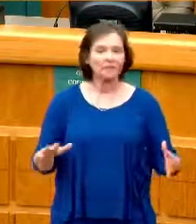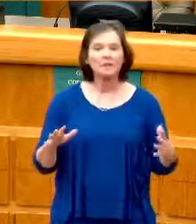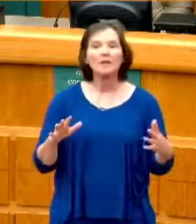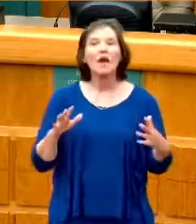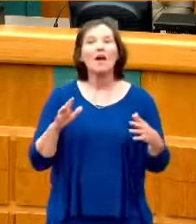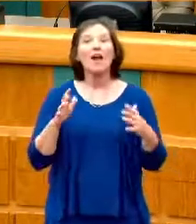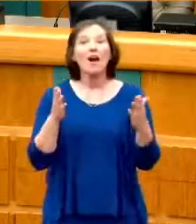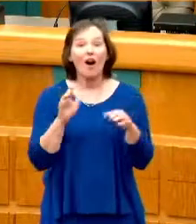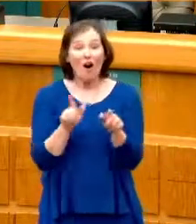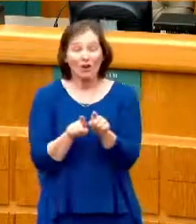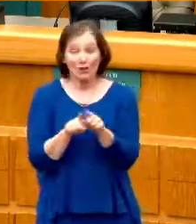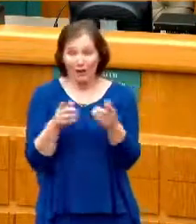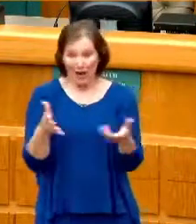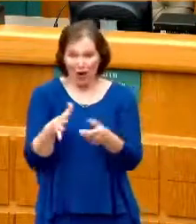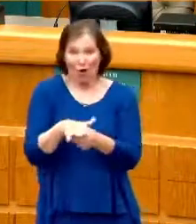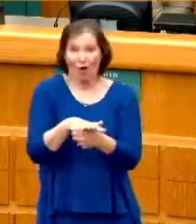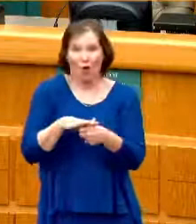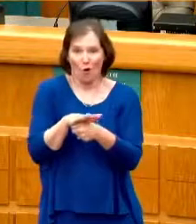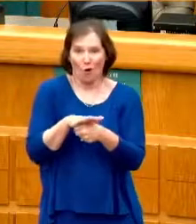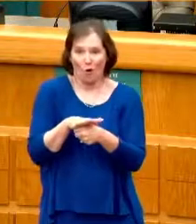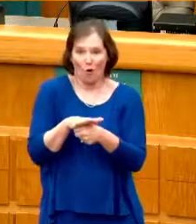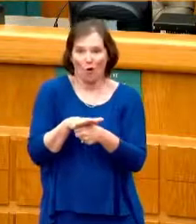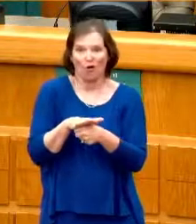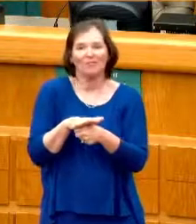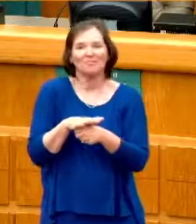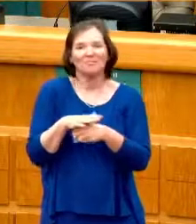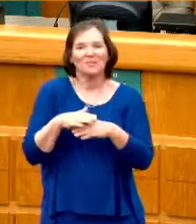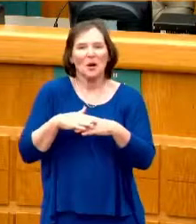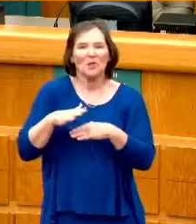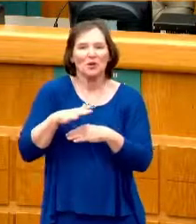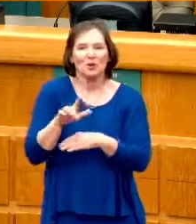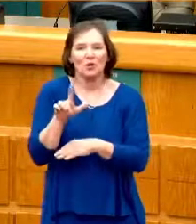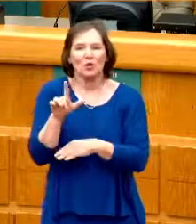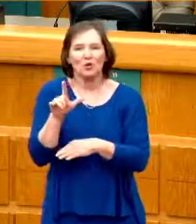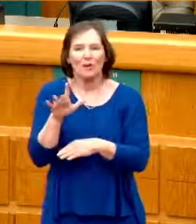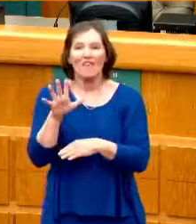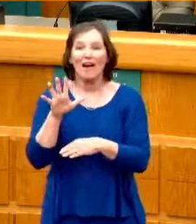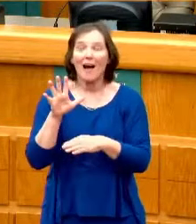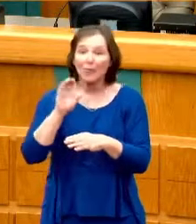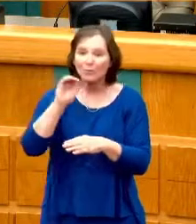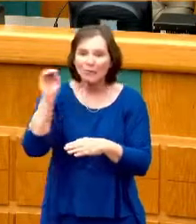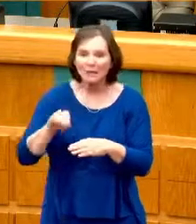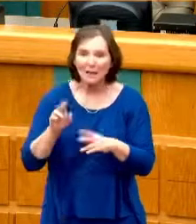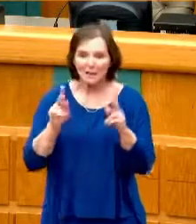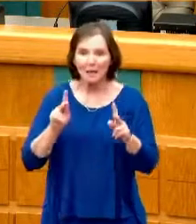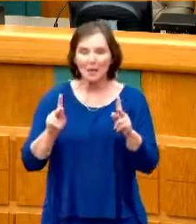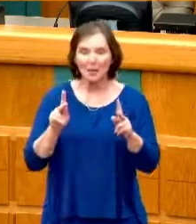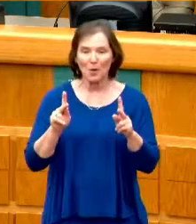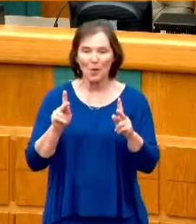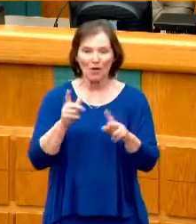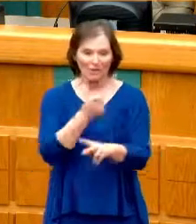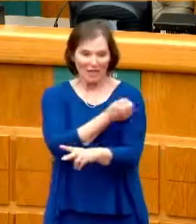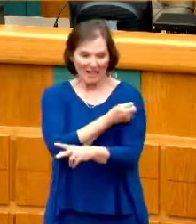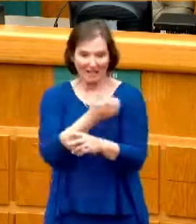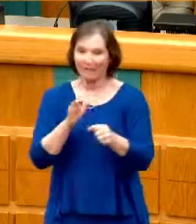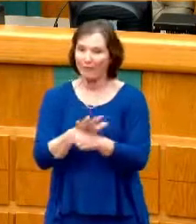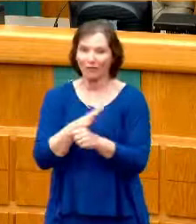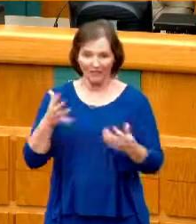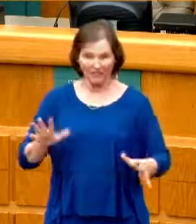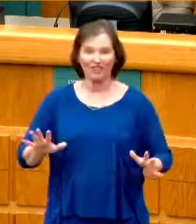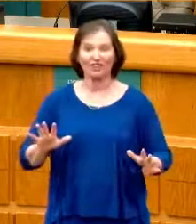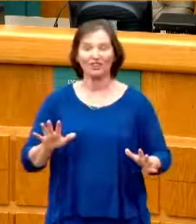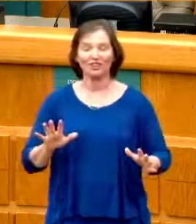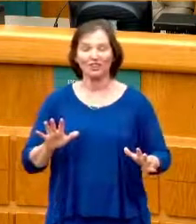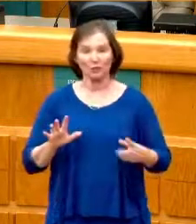fully vaccinated. This is great news for our area. People who want a vaccine have access to it through our city county health district and